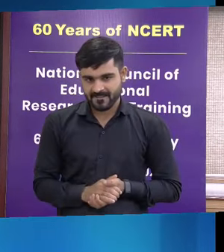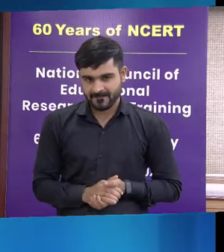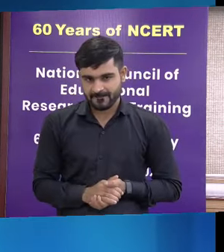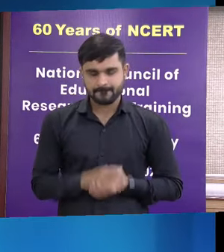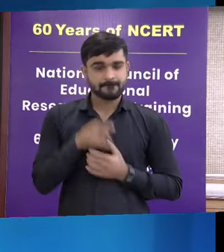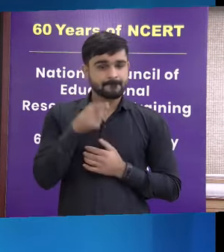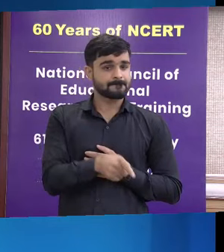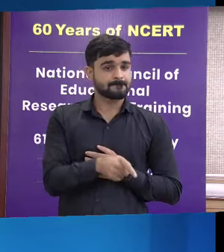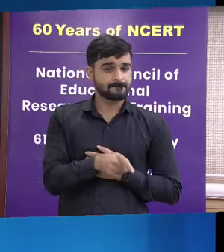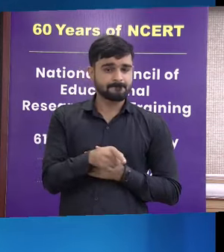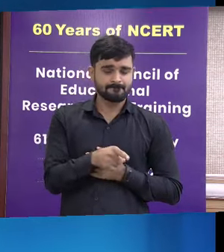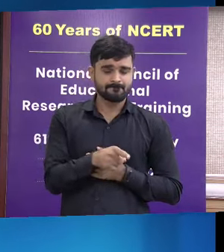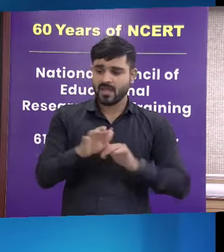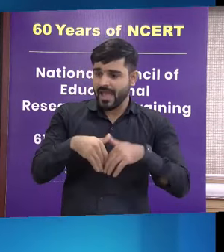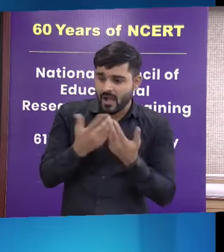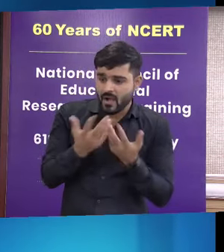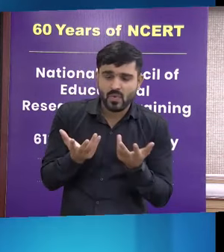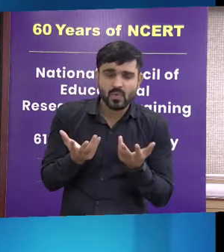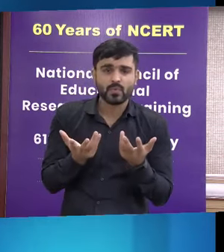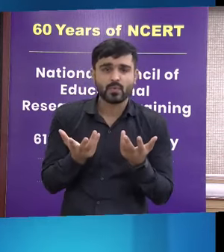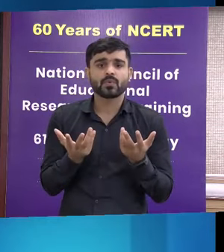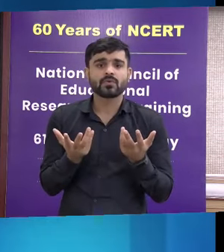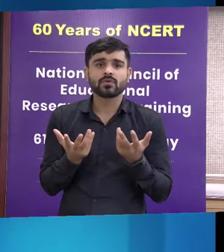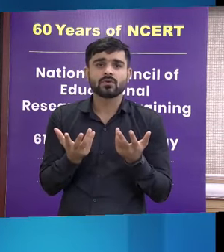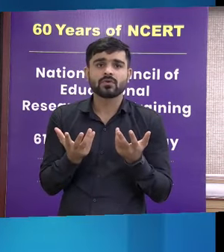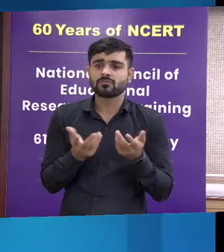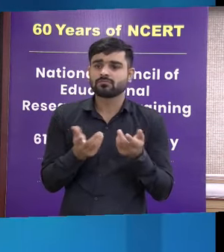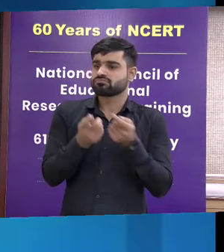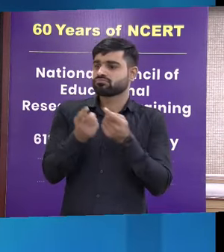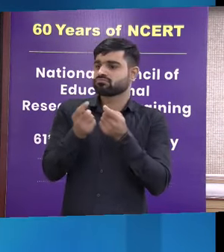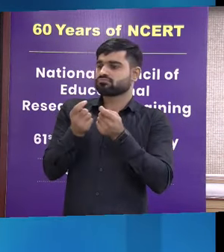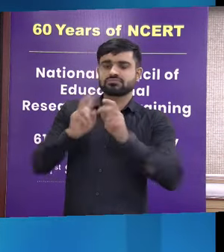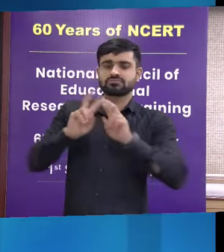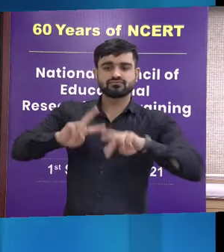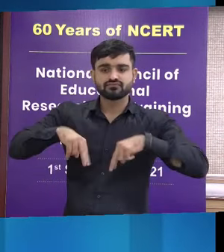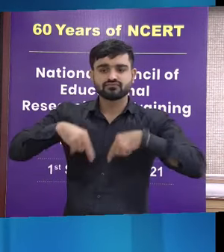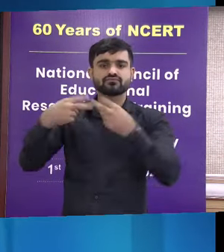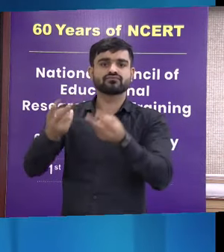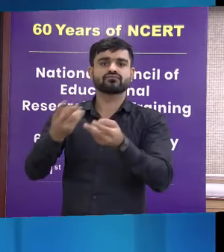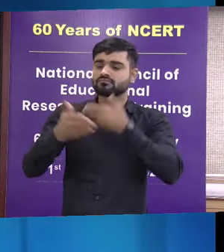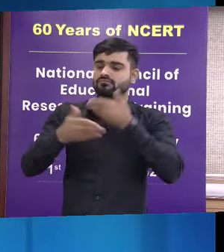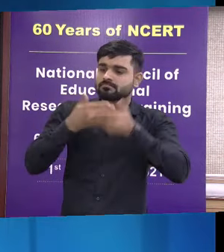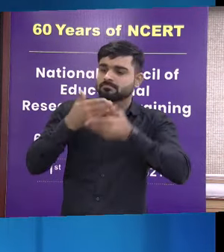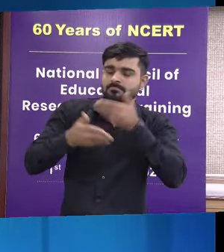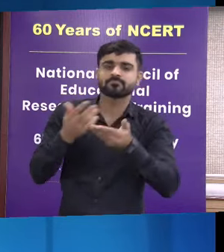Here, how could we correlate to our syllabus about the